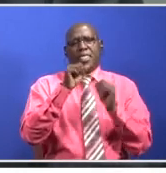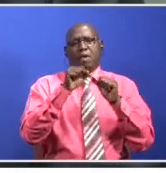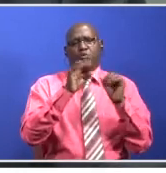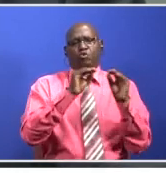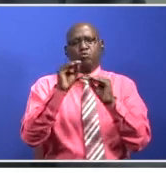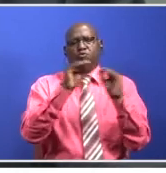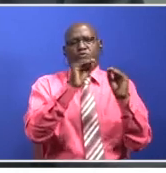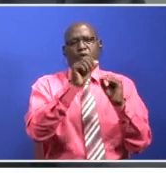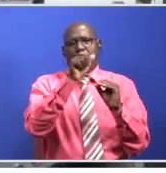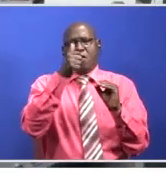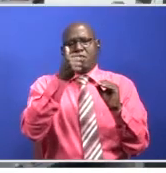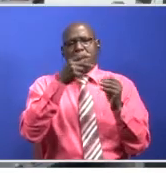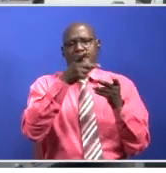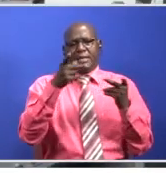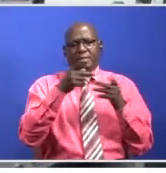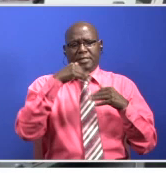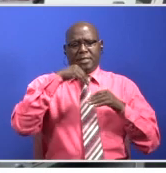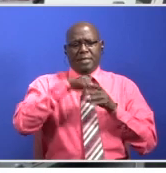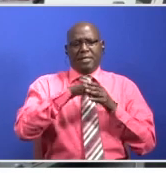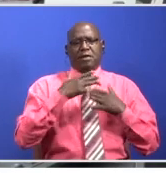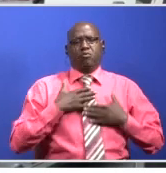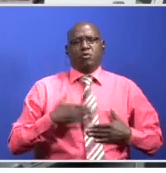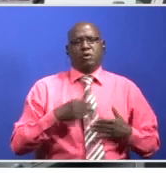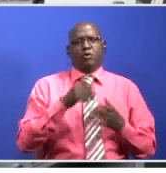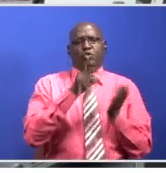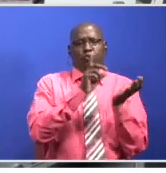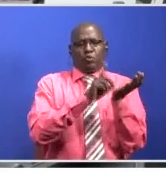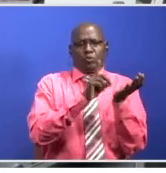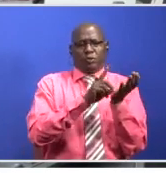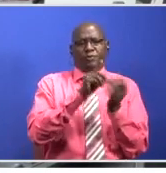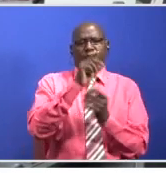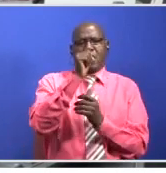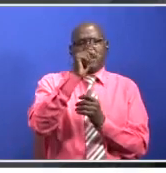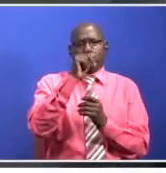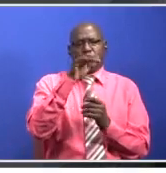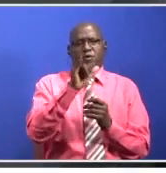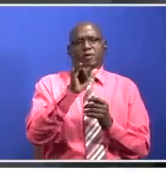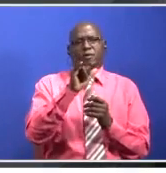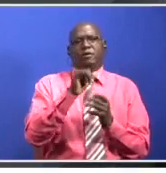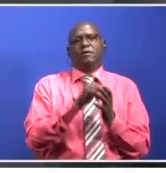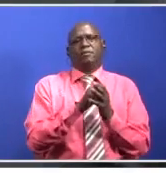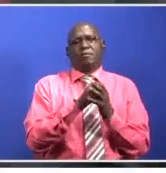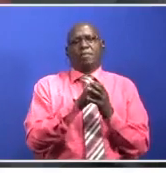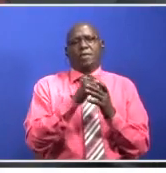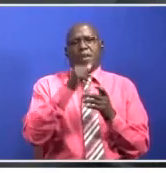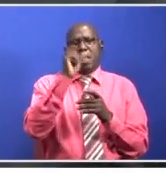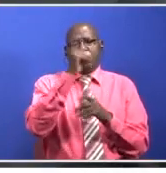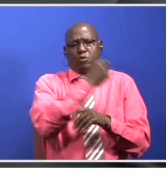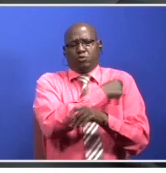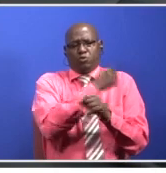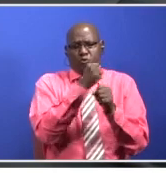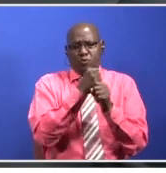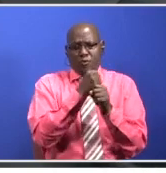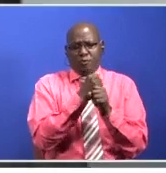to other places in the body. Dr. Anthony Ndiritu, a consultant clinical oncologist at Nairobi Hospital,